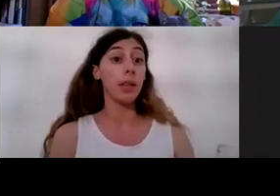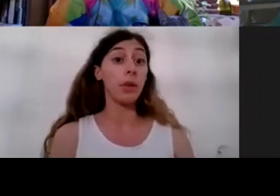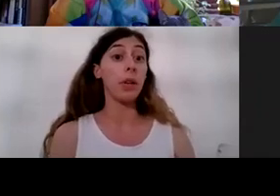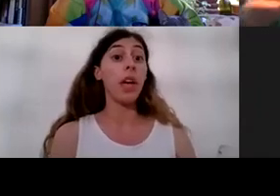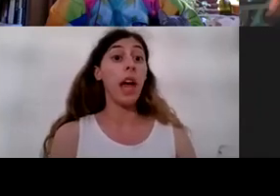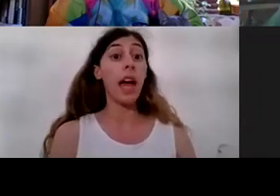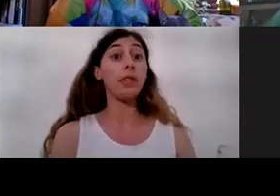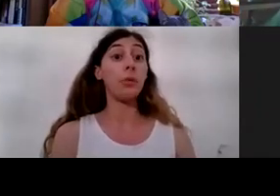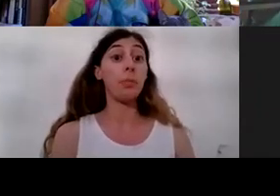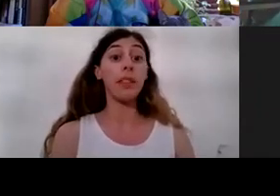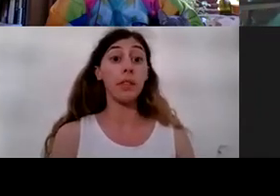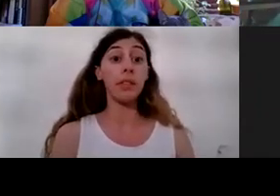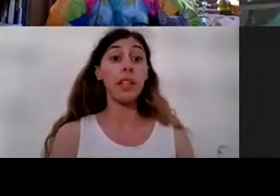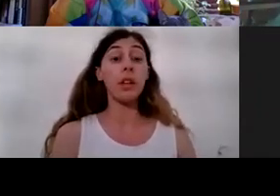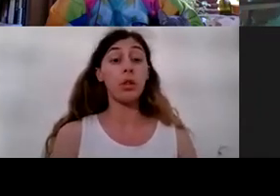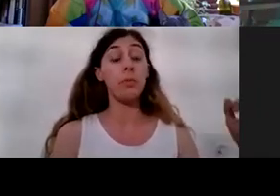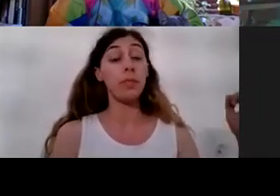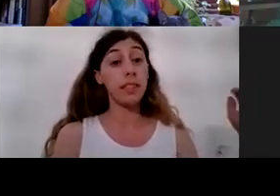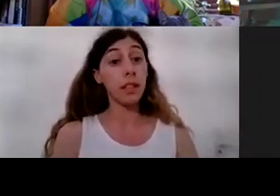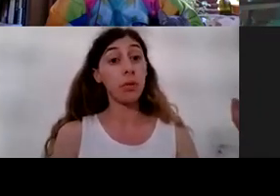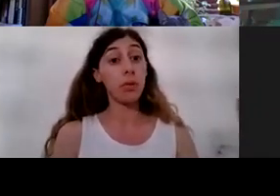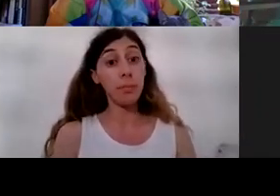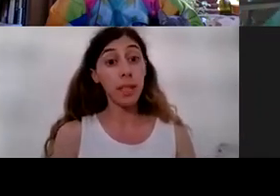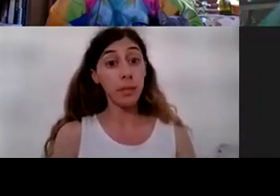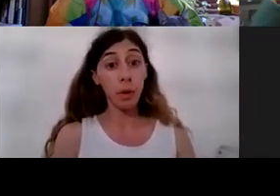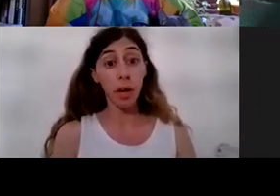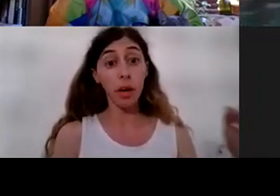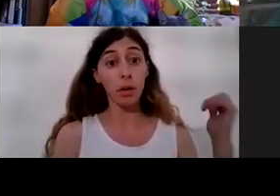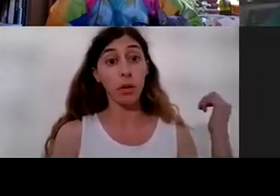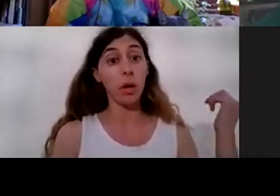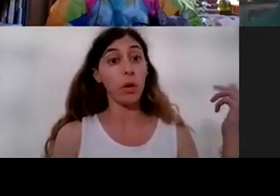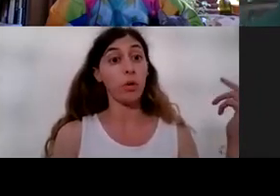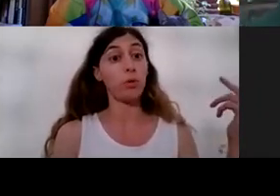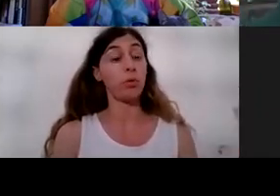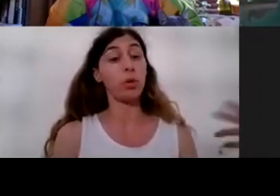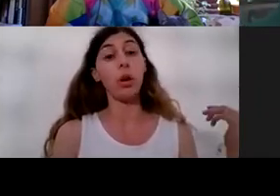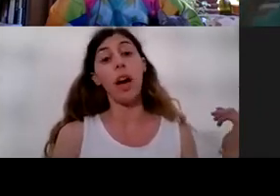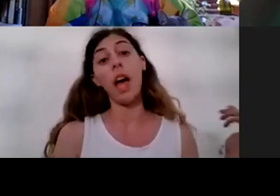which was very strict and required